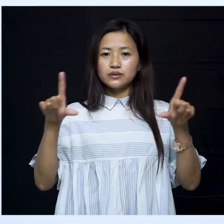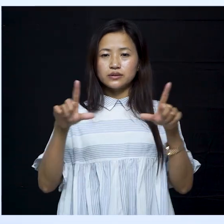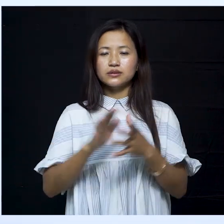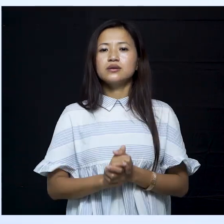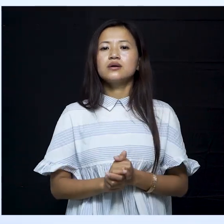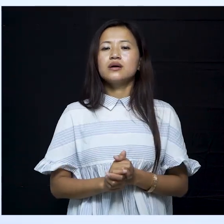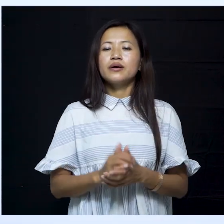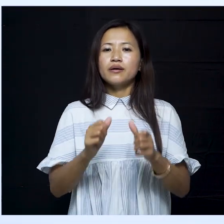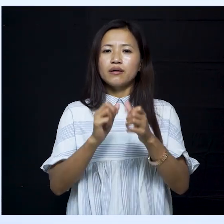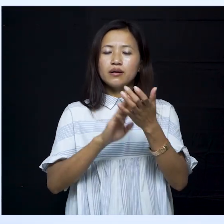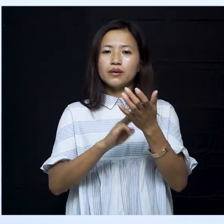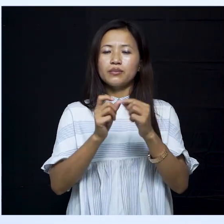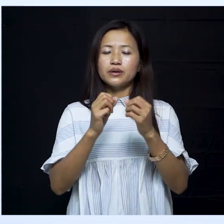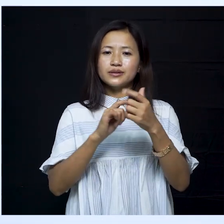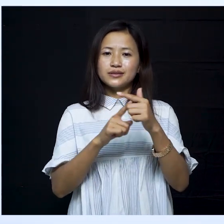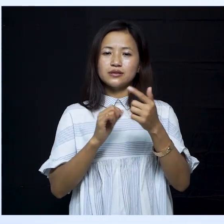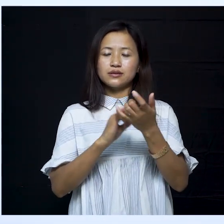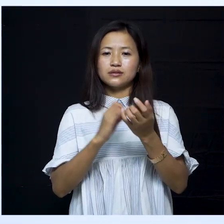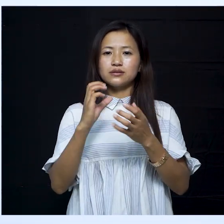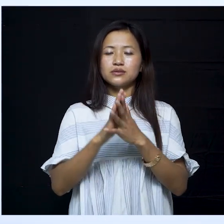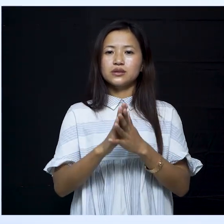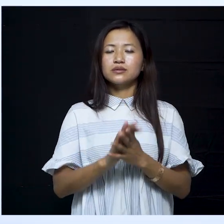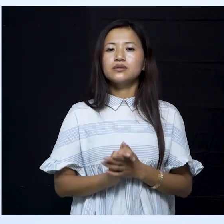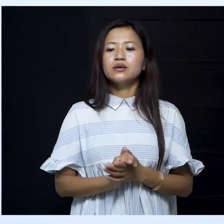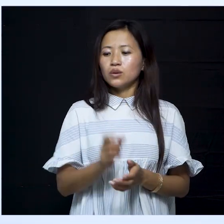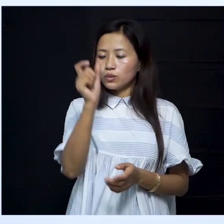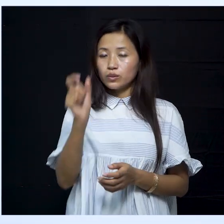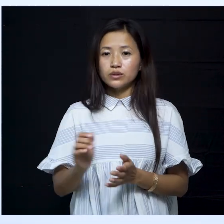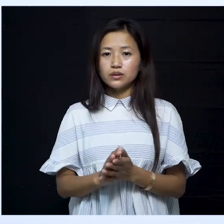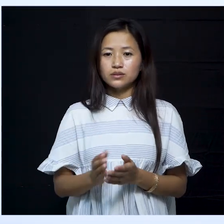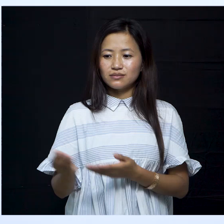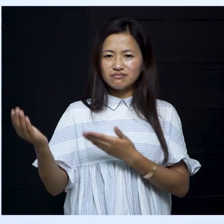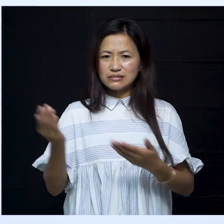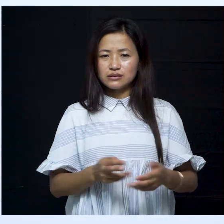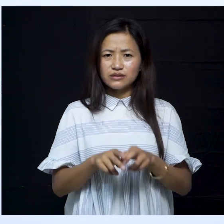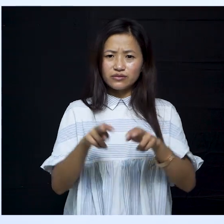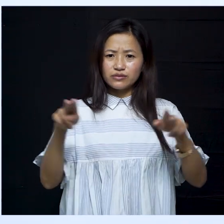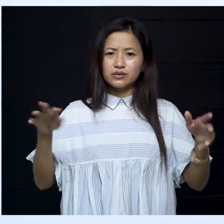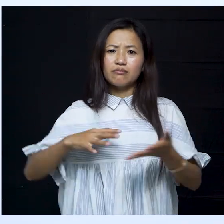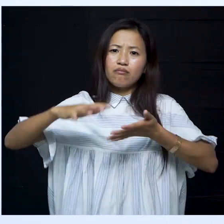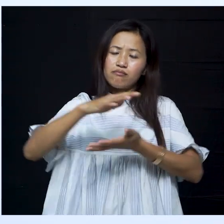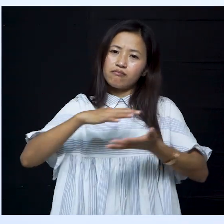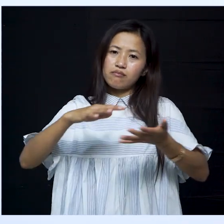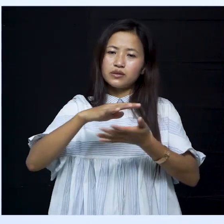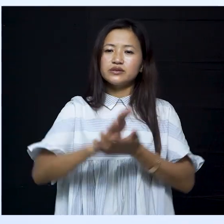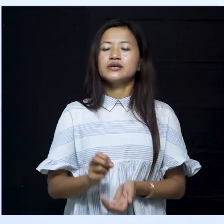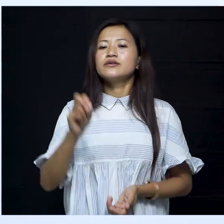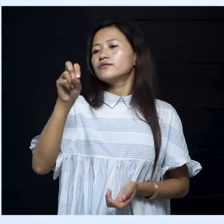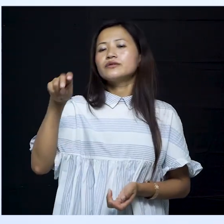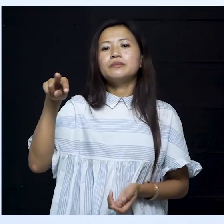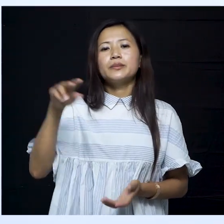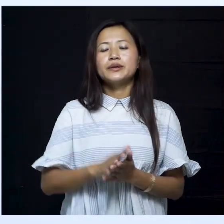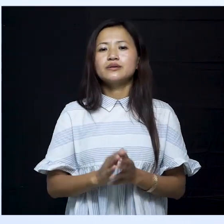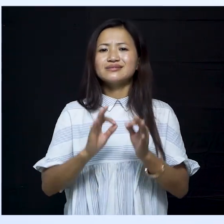ambiguity? Words that words that carries different, multiple meanings, that it can be